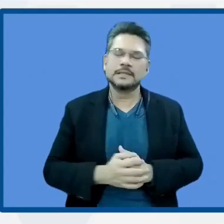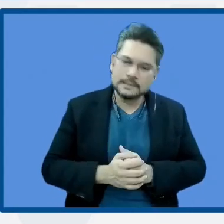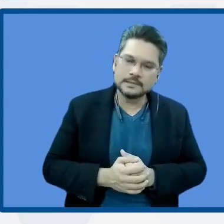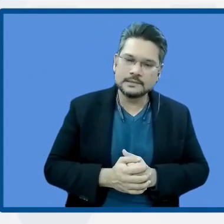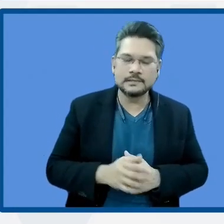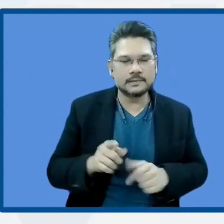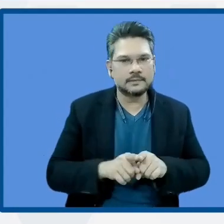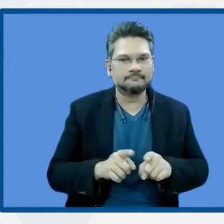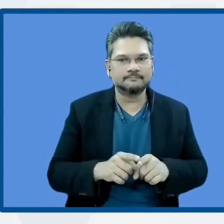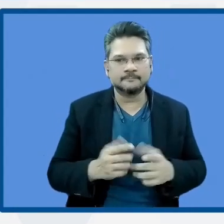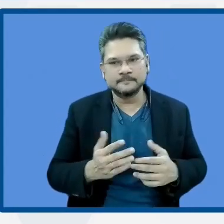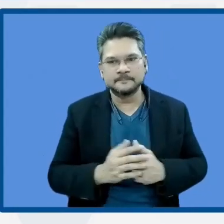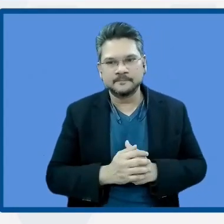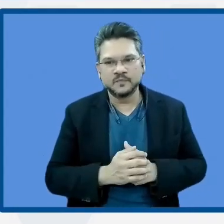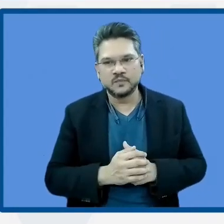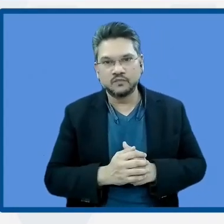the